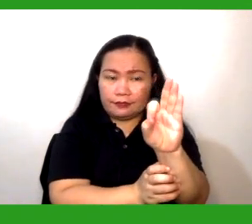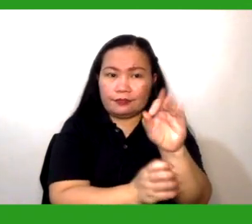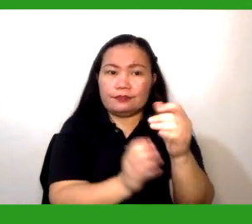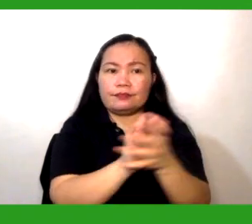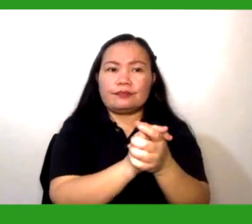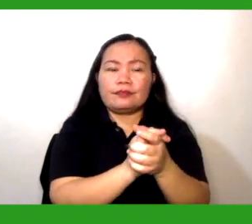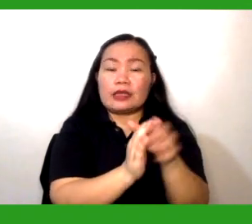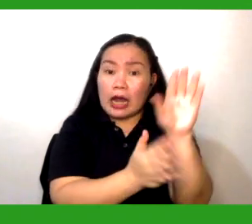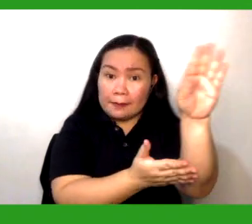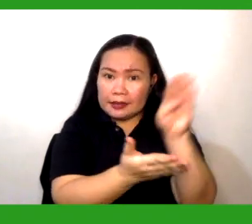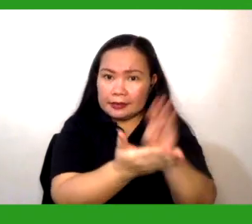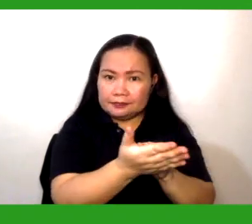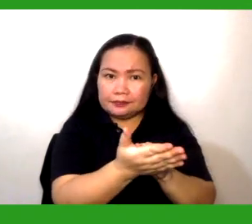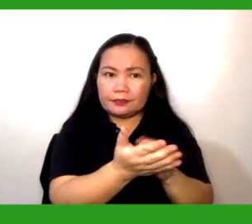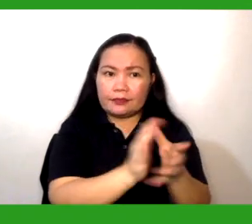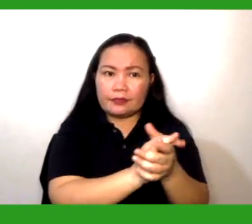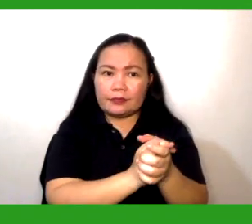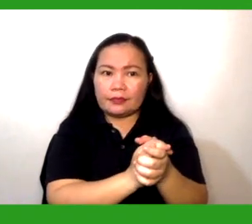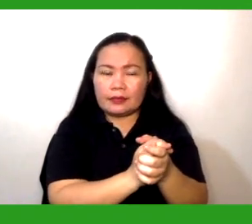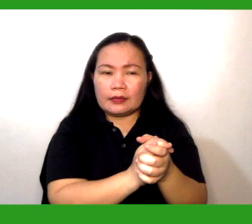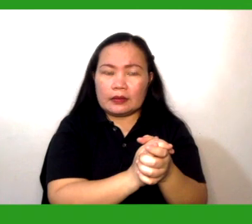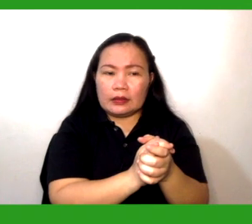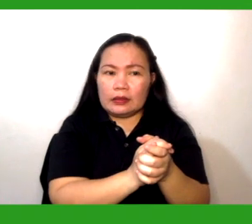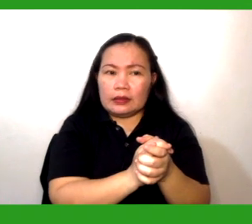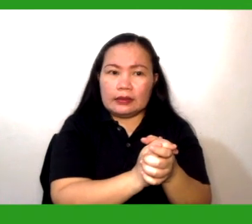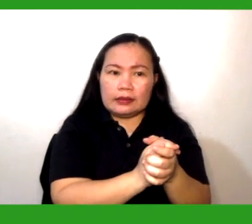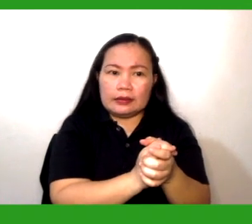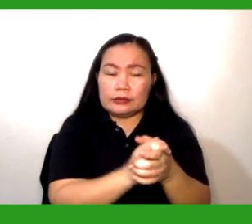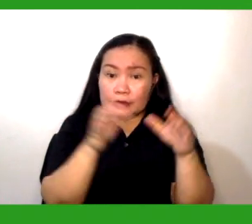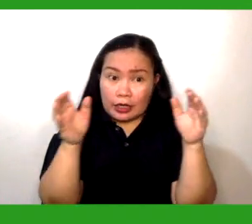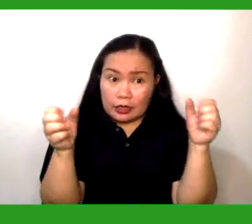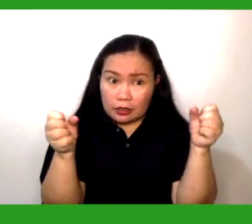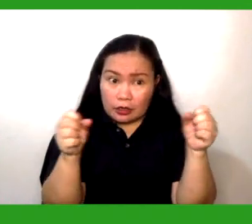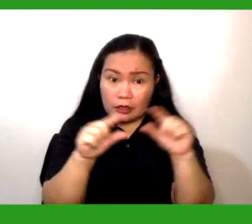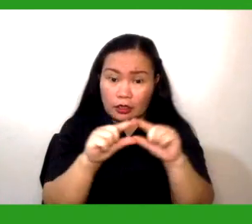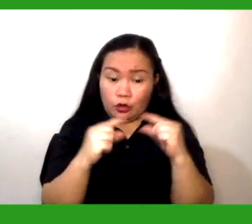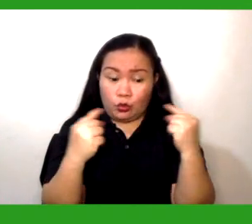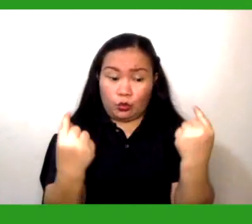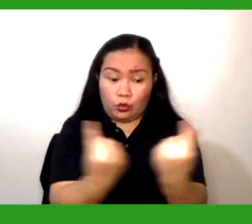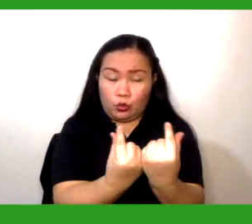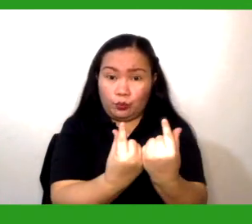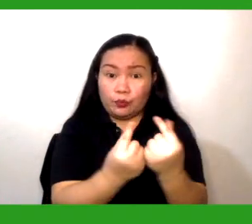is 77. Okay? Now, since naka-group sila,